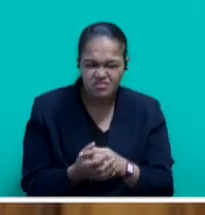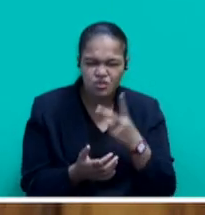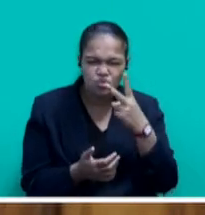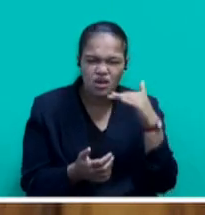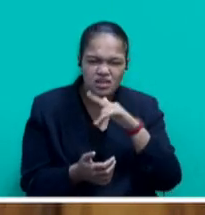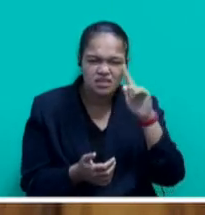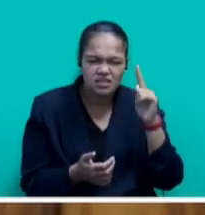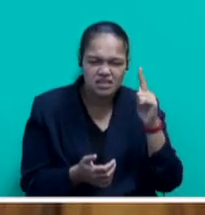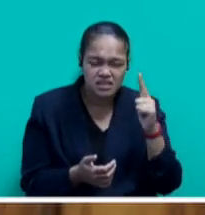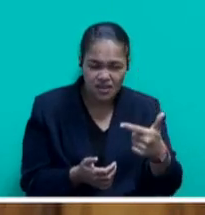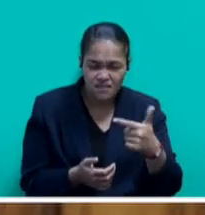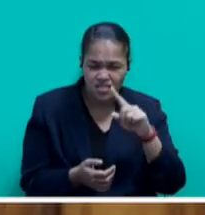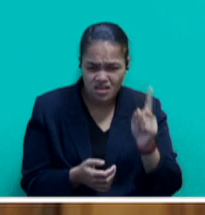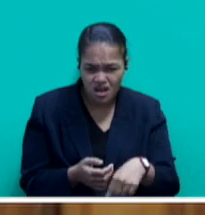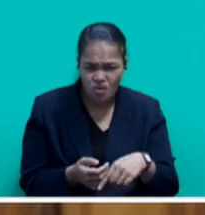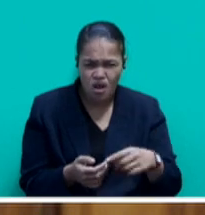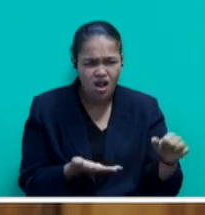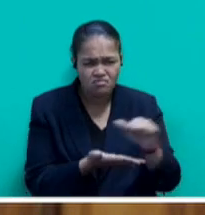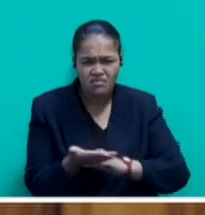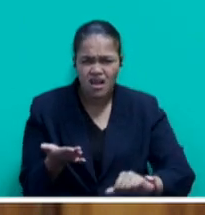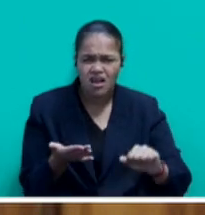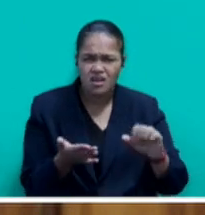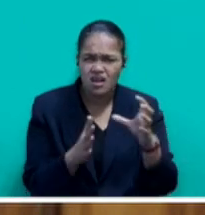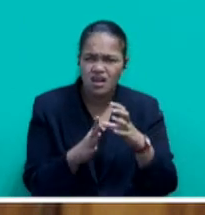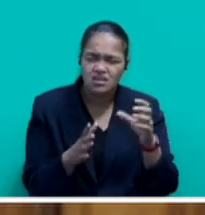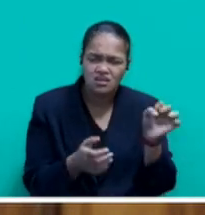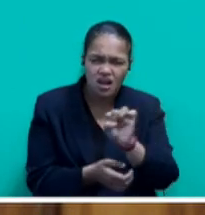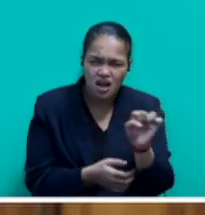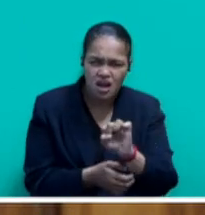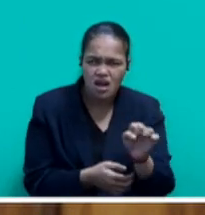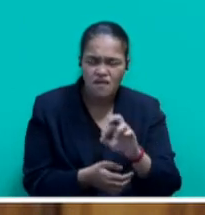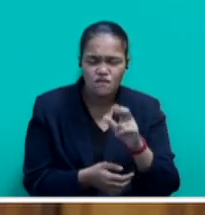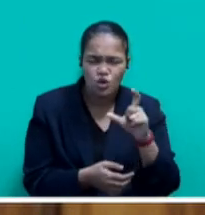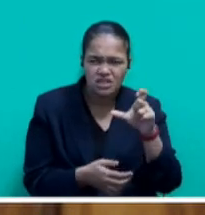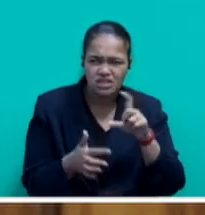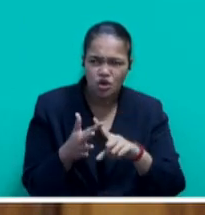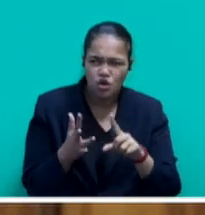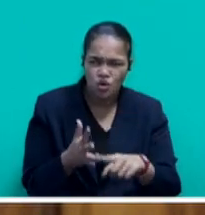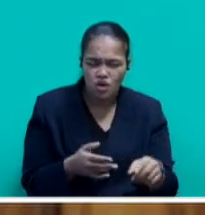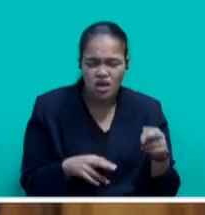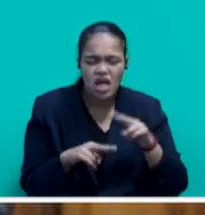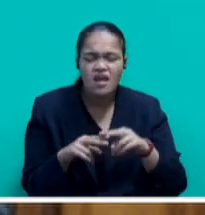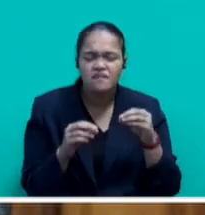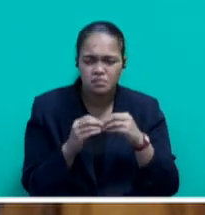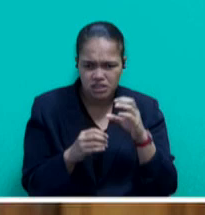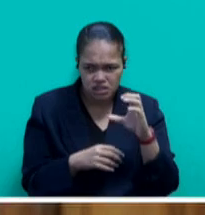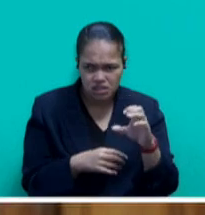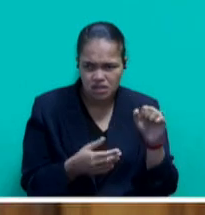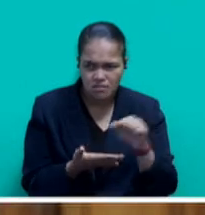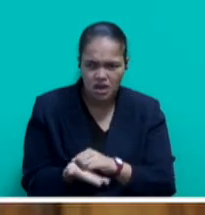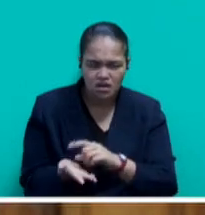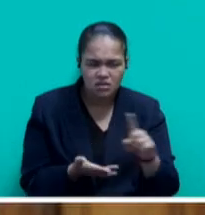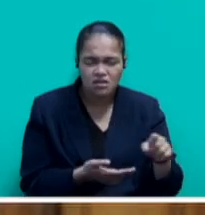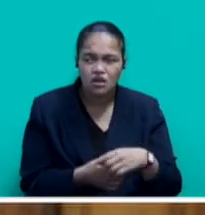207,000 vehicle bought by the previous board for the previous CEO, would be eliminated, and FBC would be